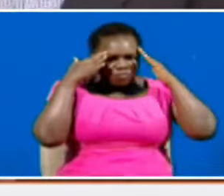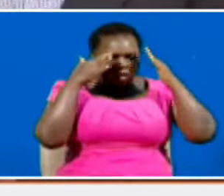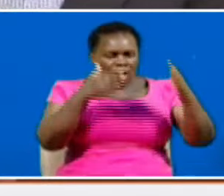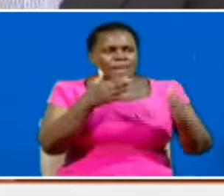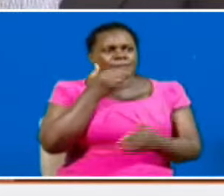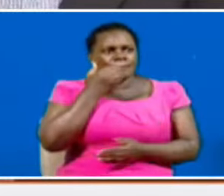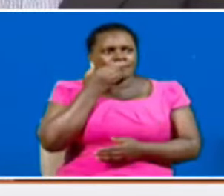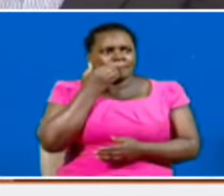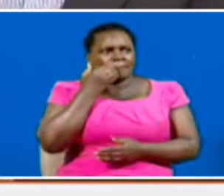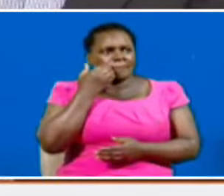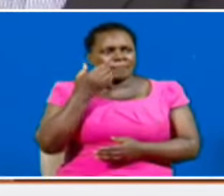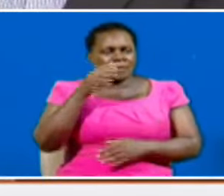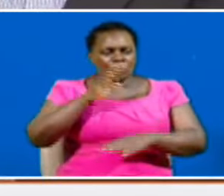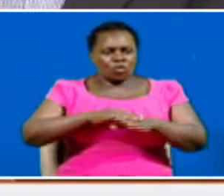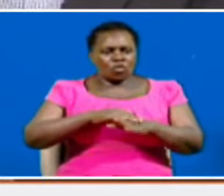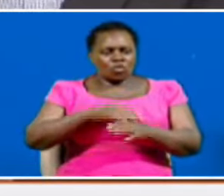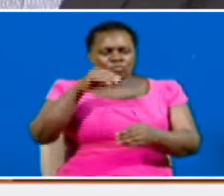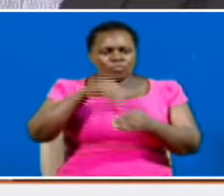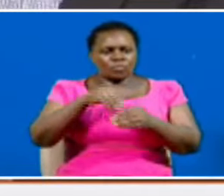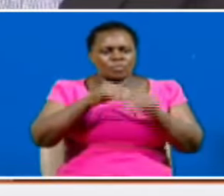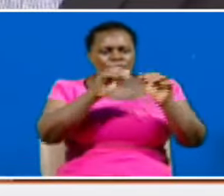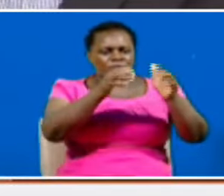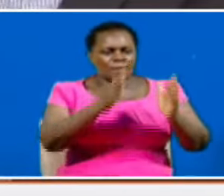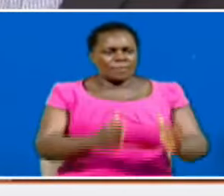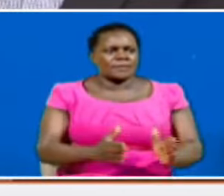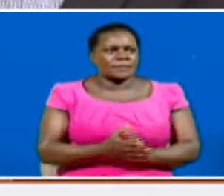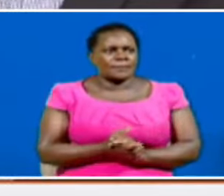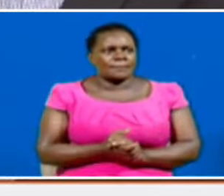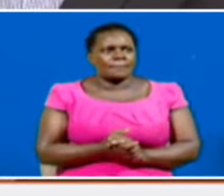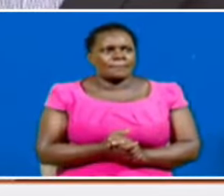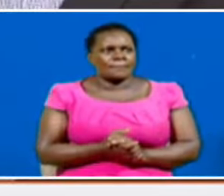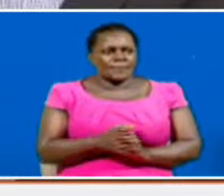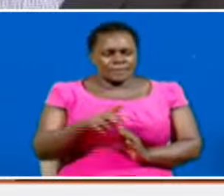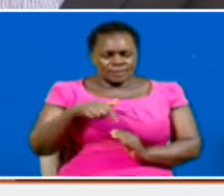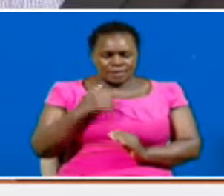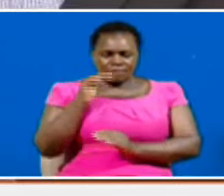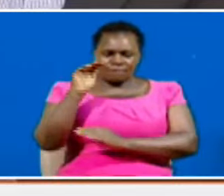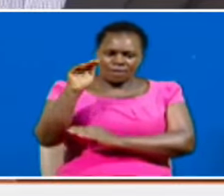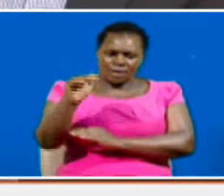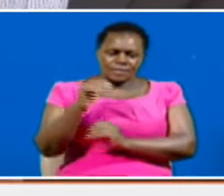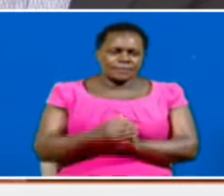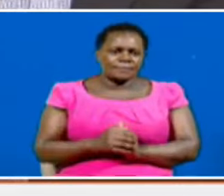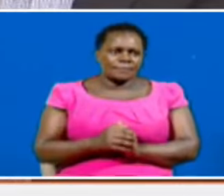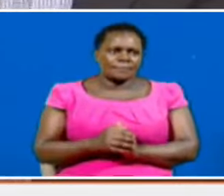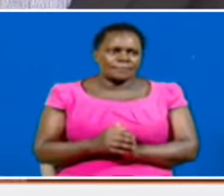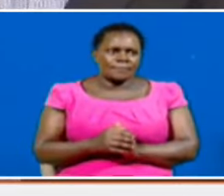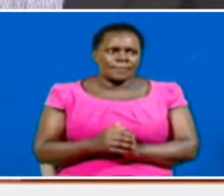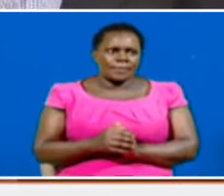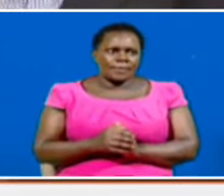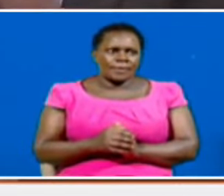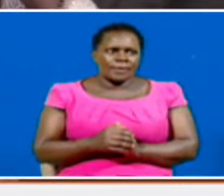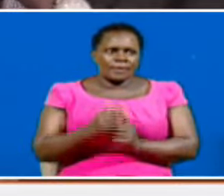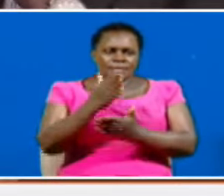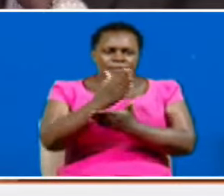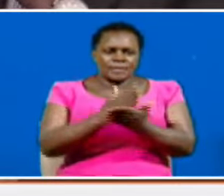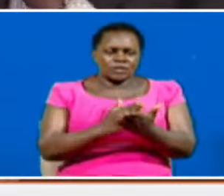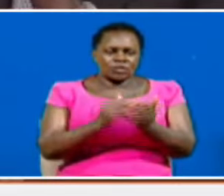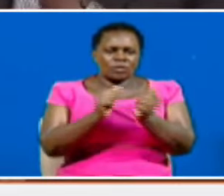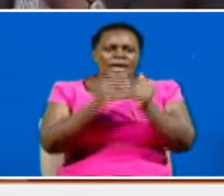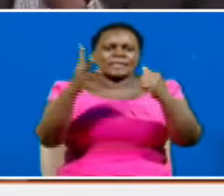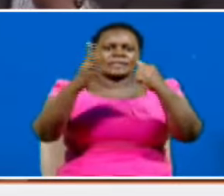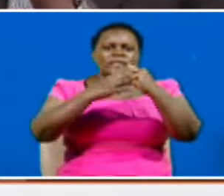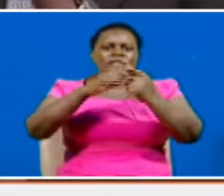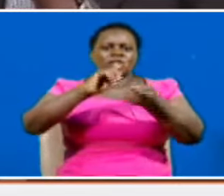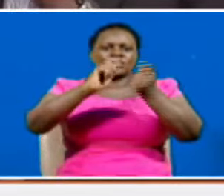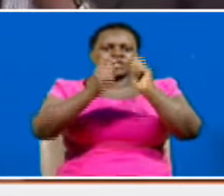on investing in the farmers. We are appealing that that Section 19 be